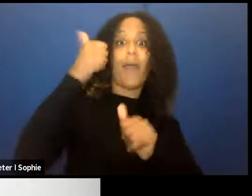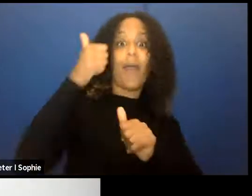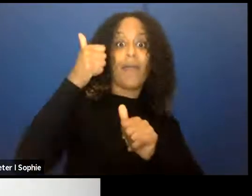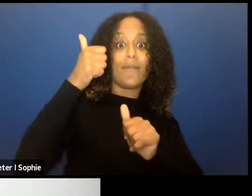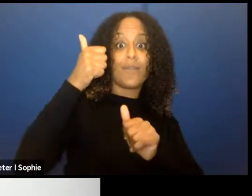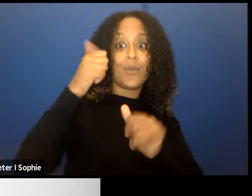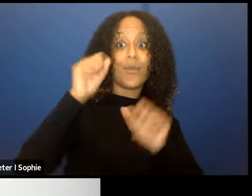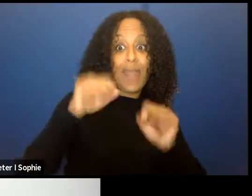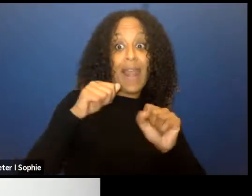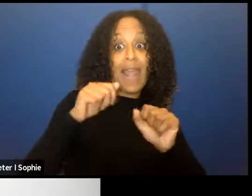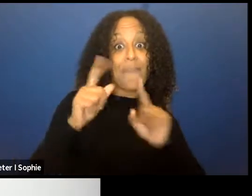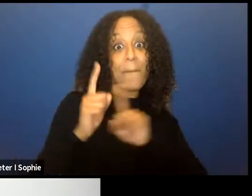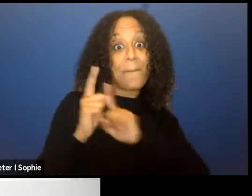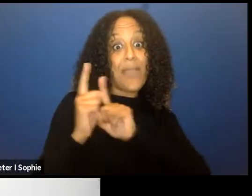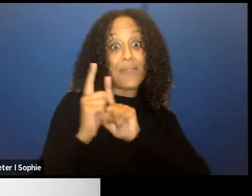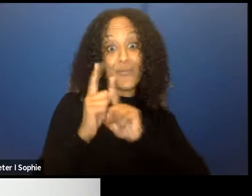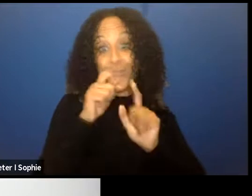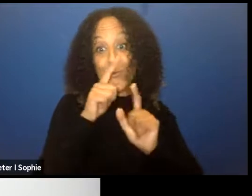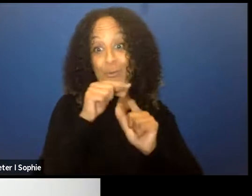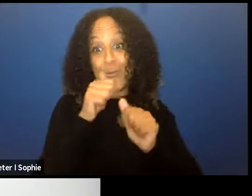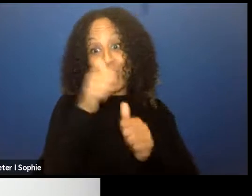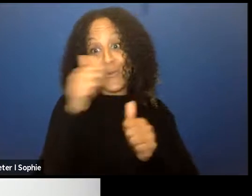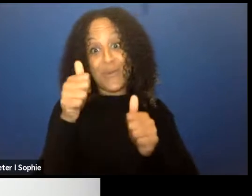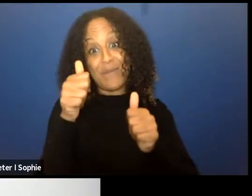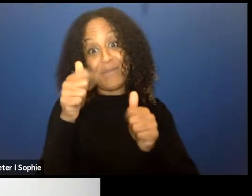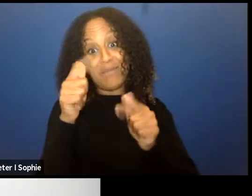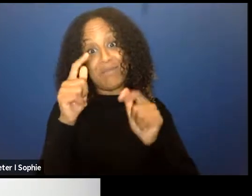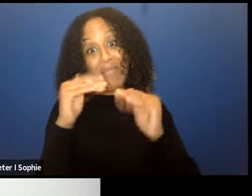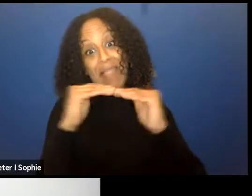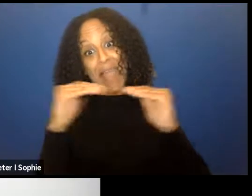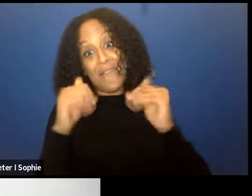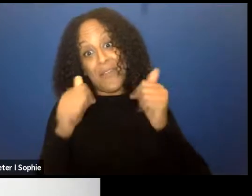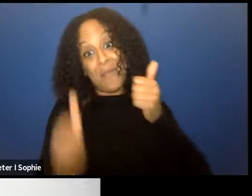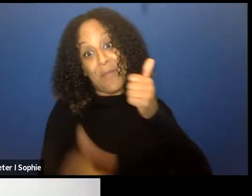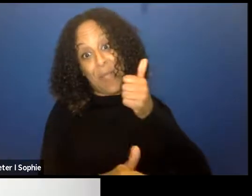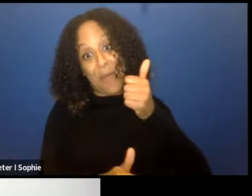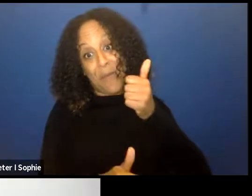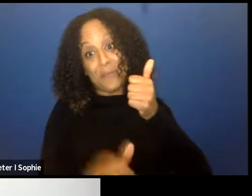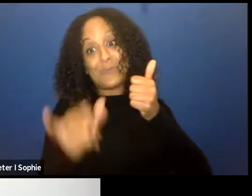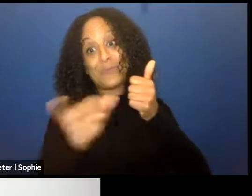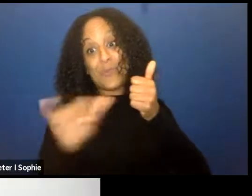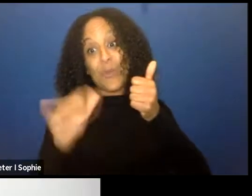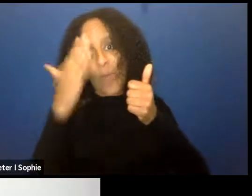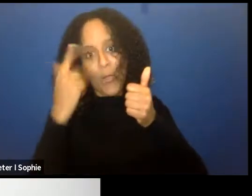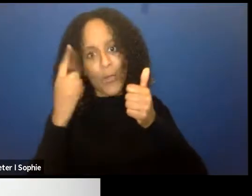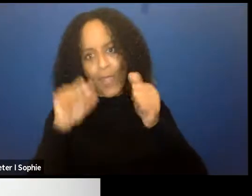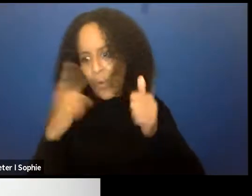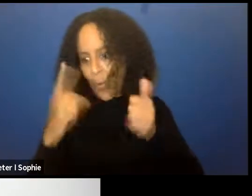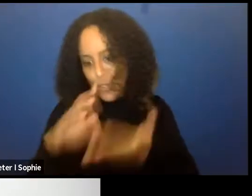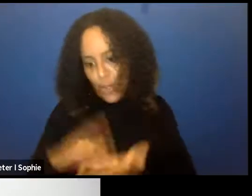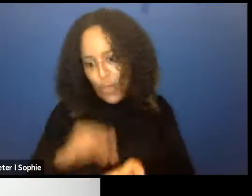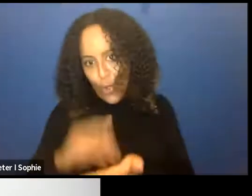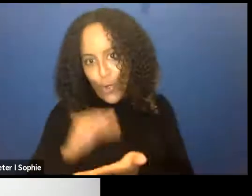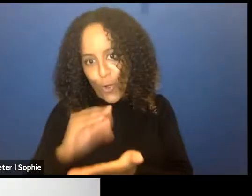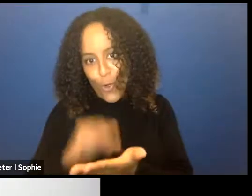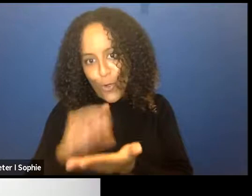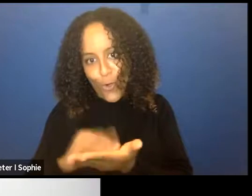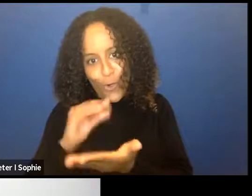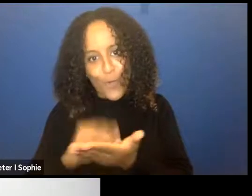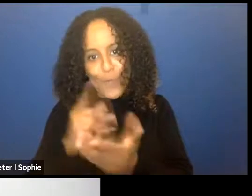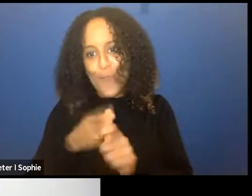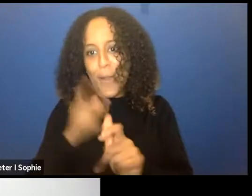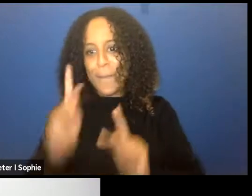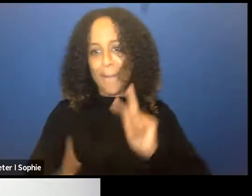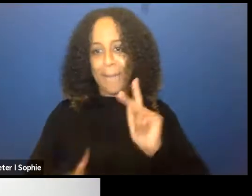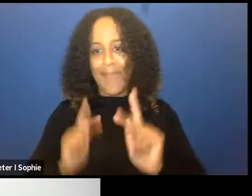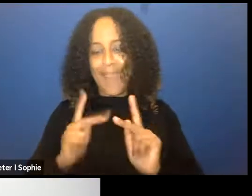sometimes you can have mentors who are maybe at a level below you, because you can always learn from people. And that's really the relationship